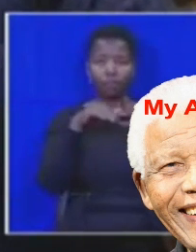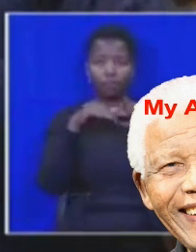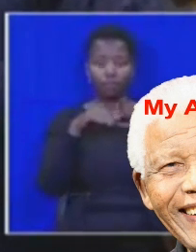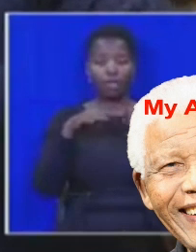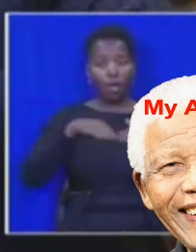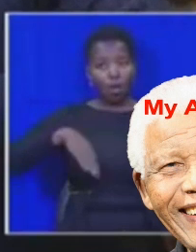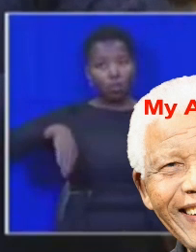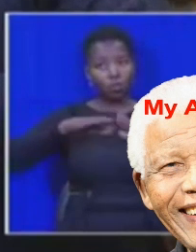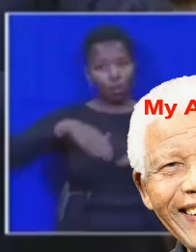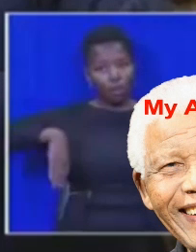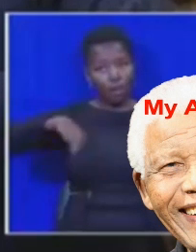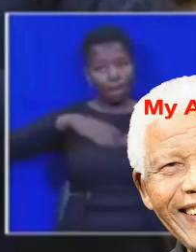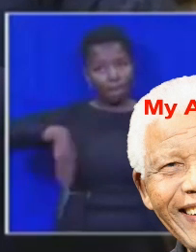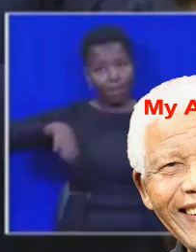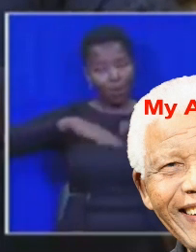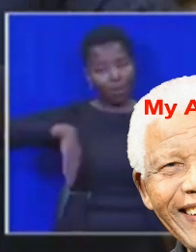swimming pool,